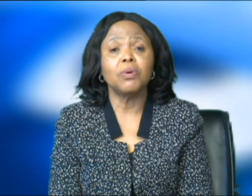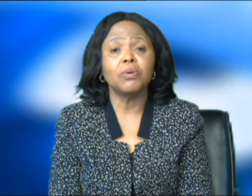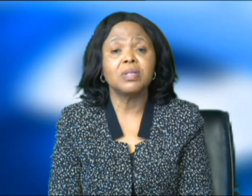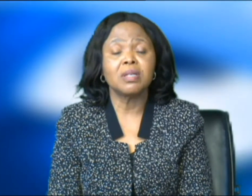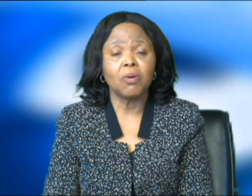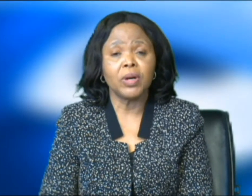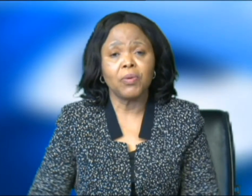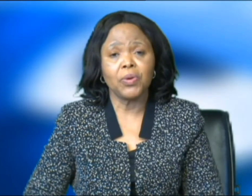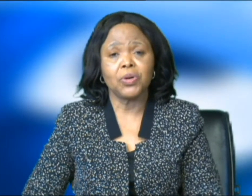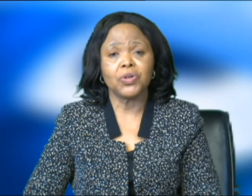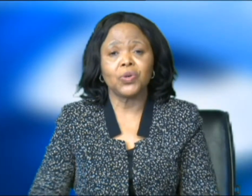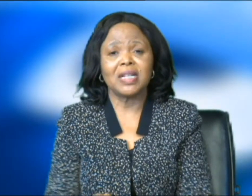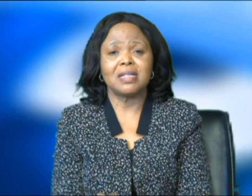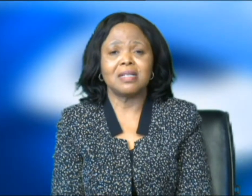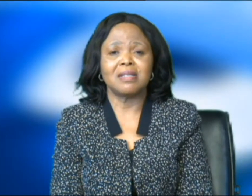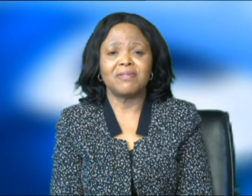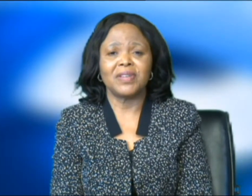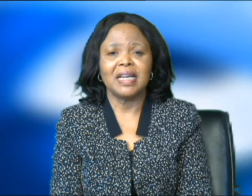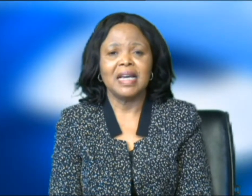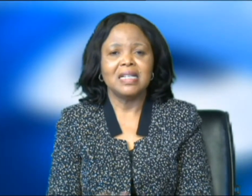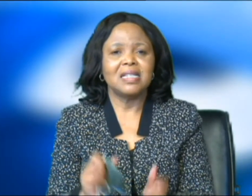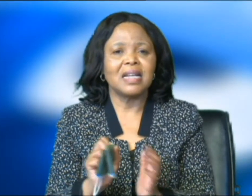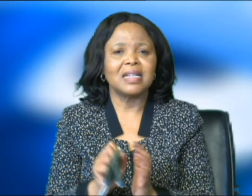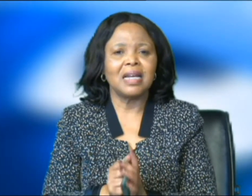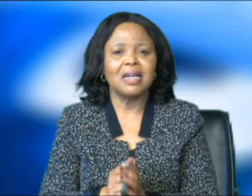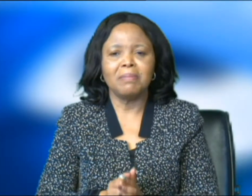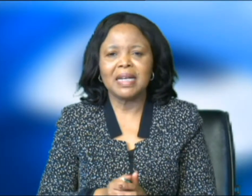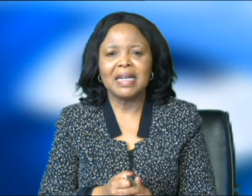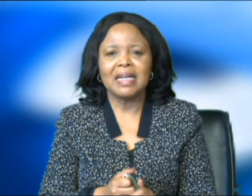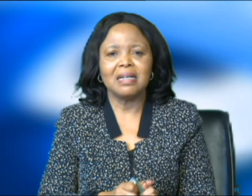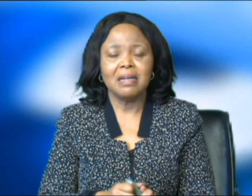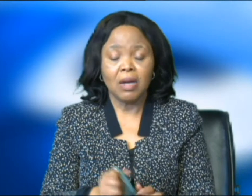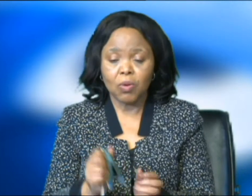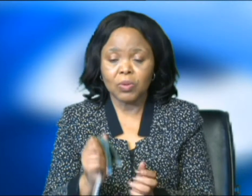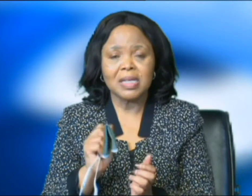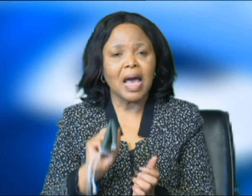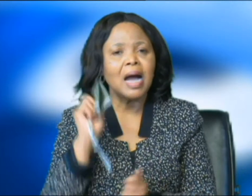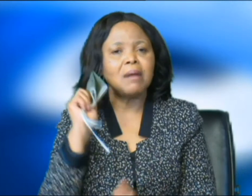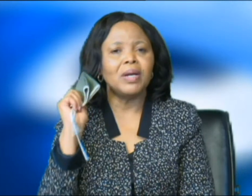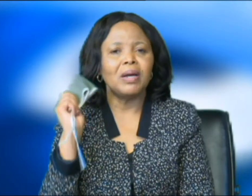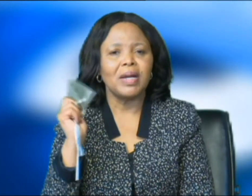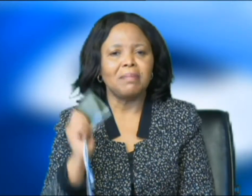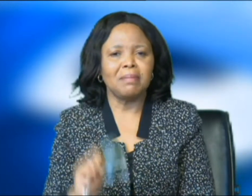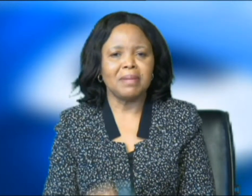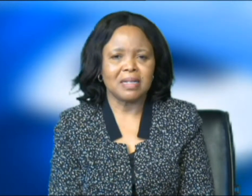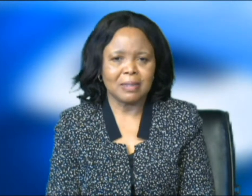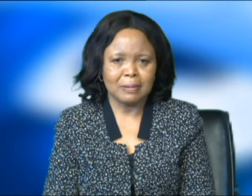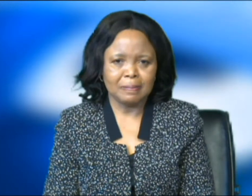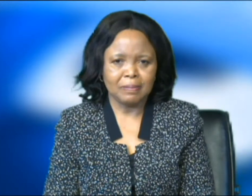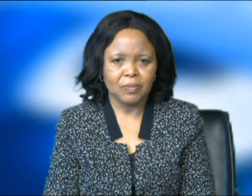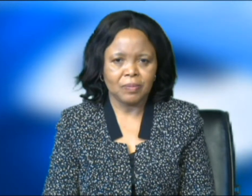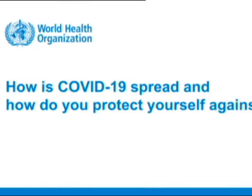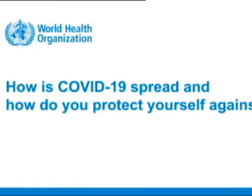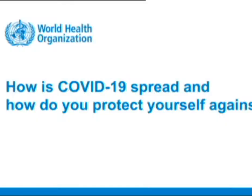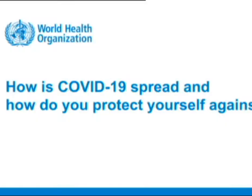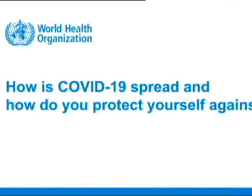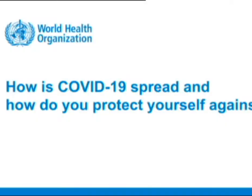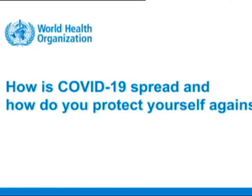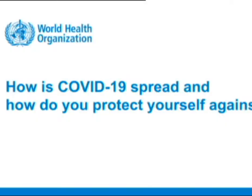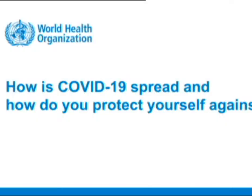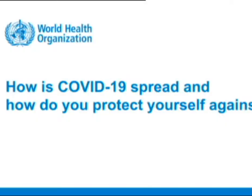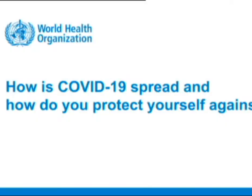siphinze sikhone kuyicontrola sisive siyanicela nebekunene ukuthi angabolekwana ema mask.